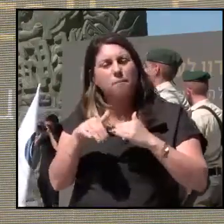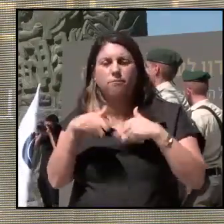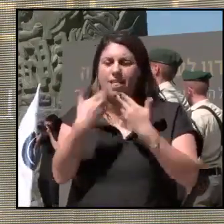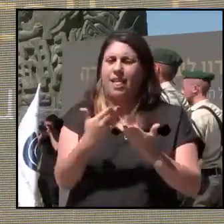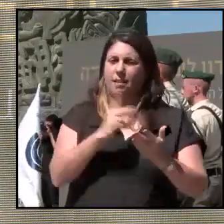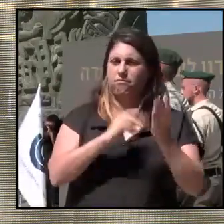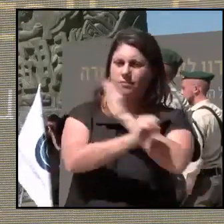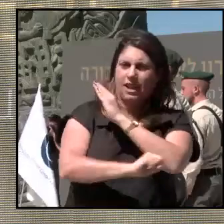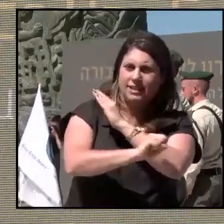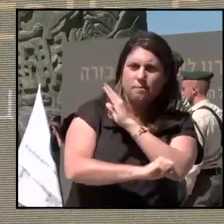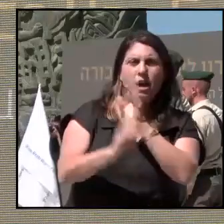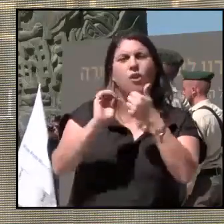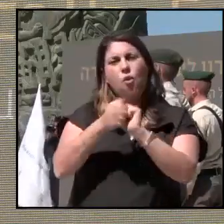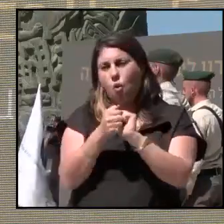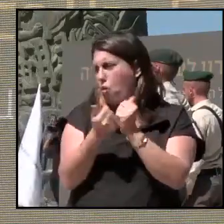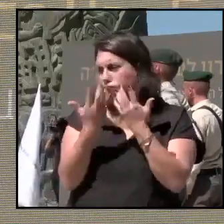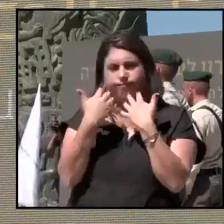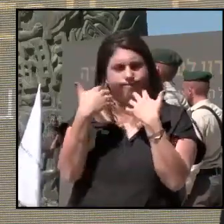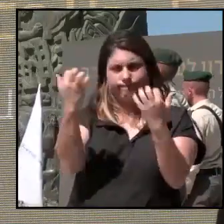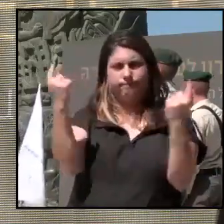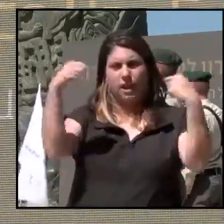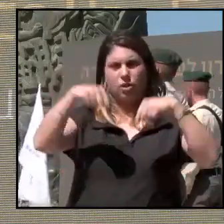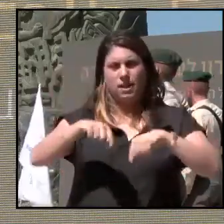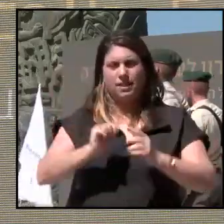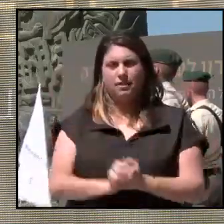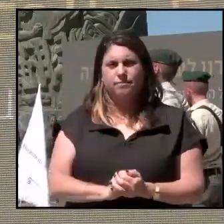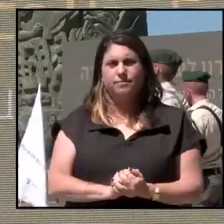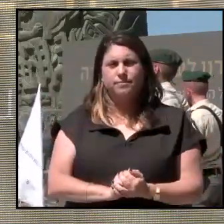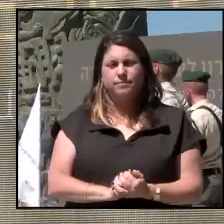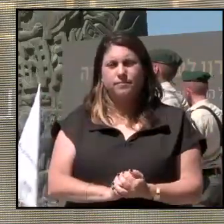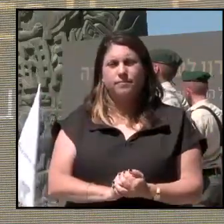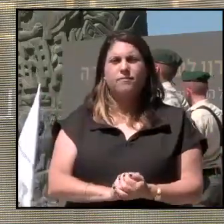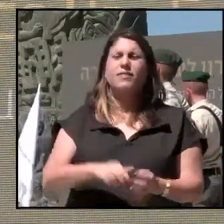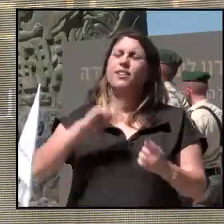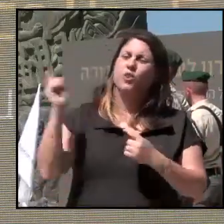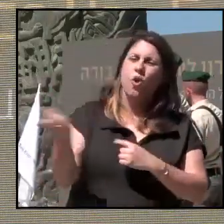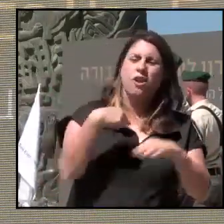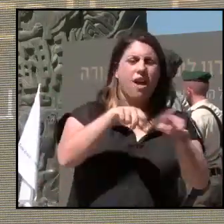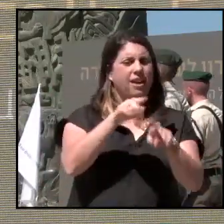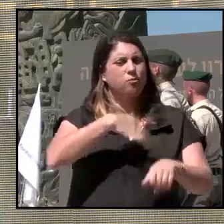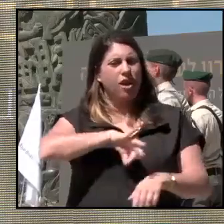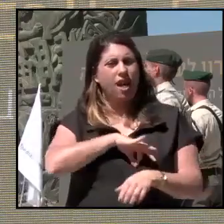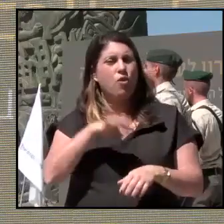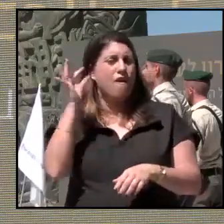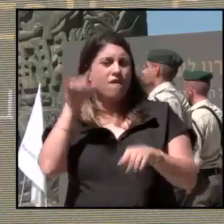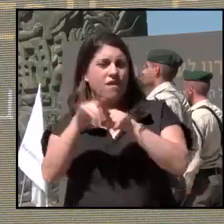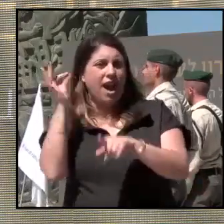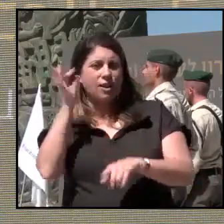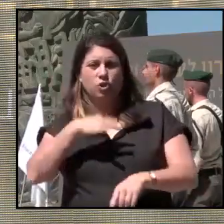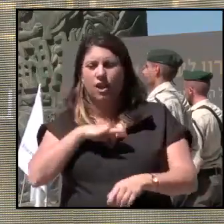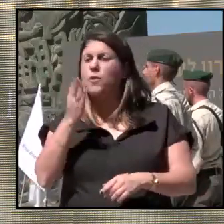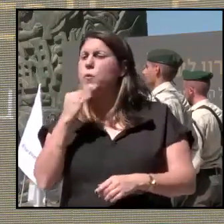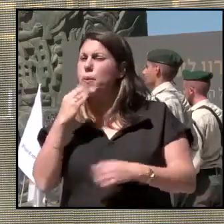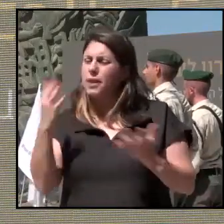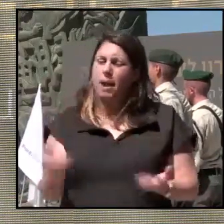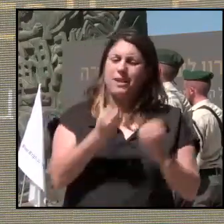and for a wider audience. A book of essays, All Our Brothers and Sisters, Jews Saving Jews During